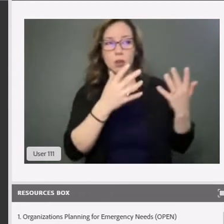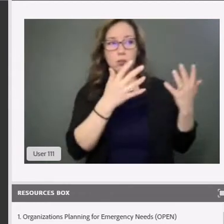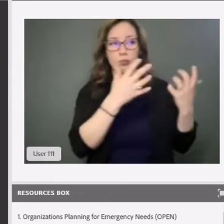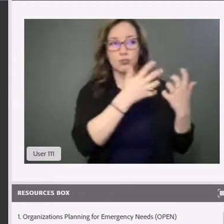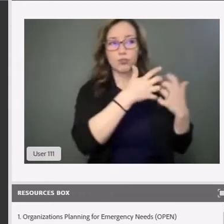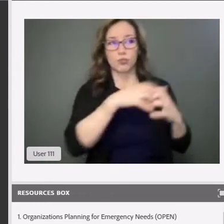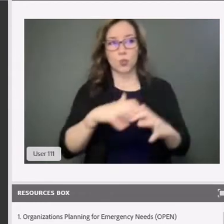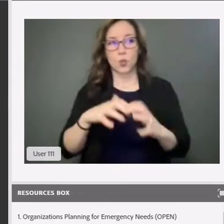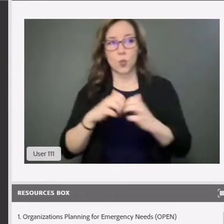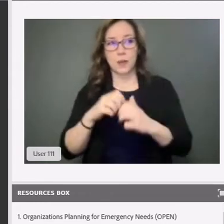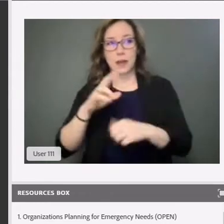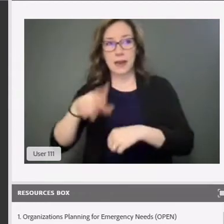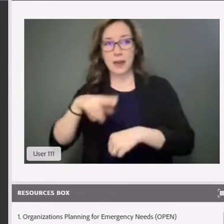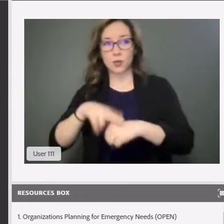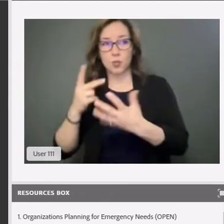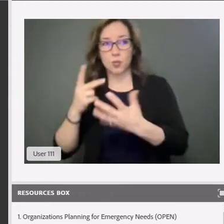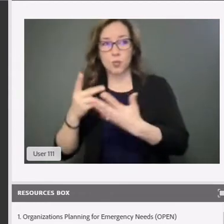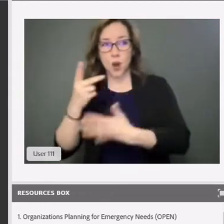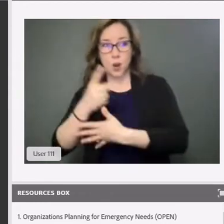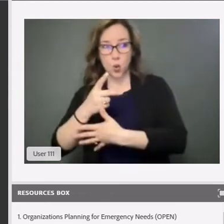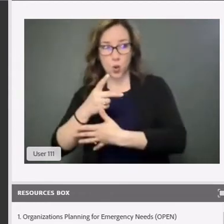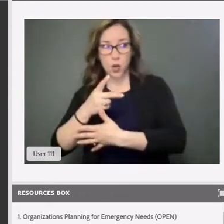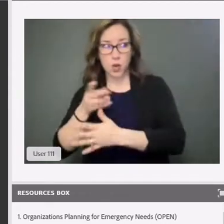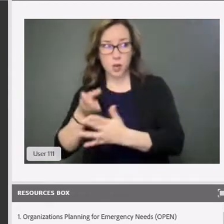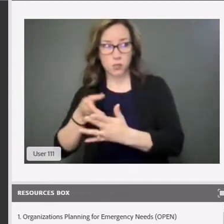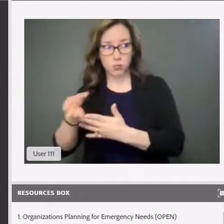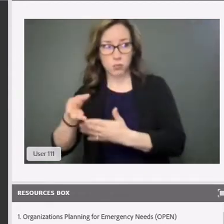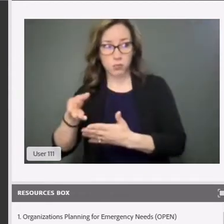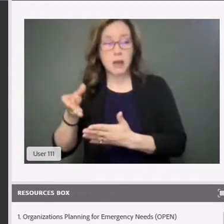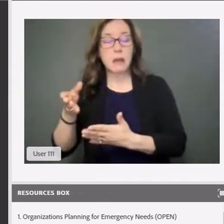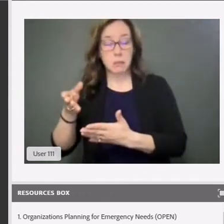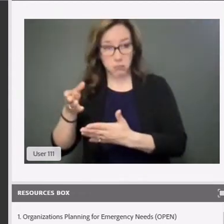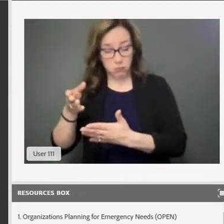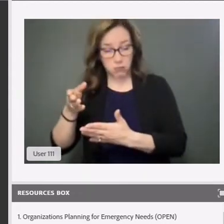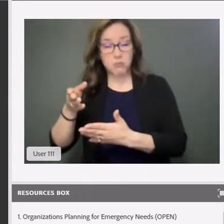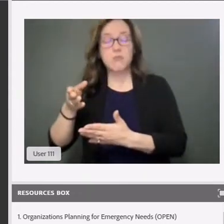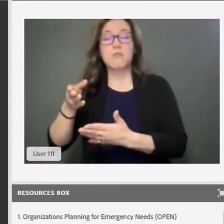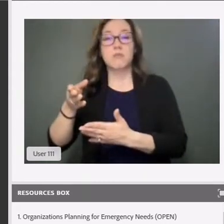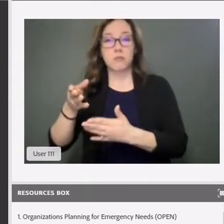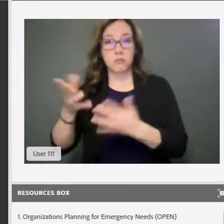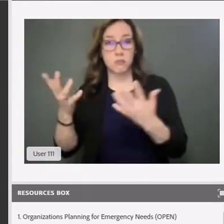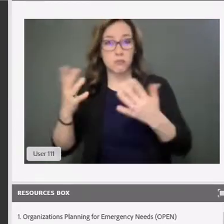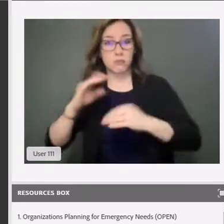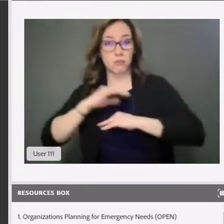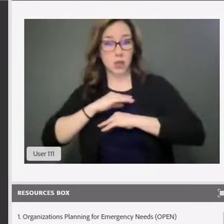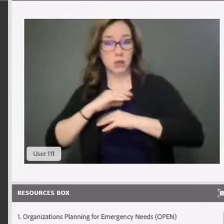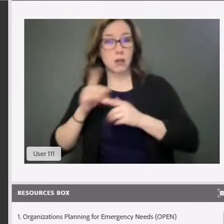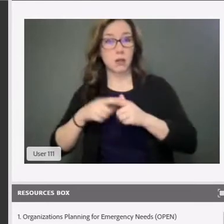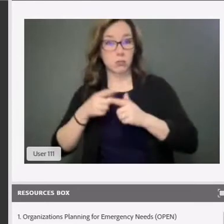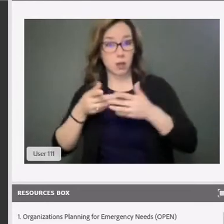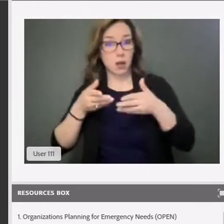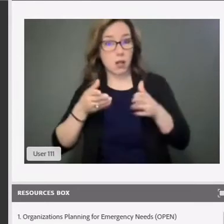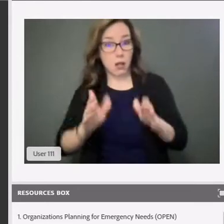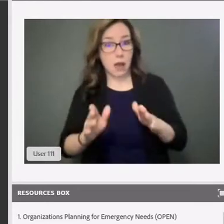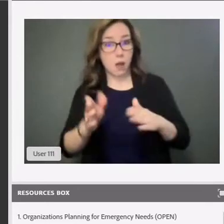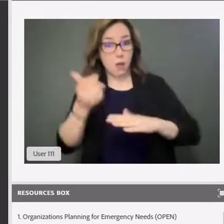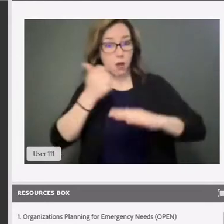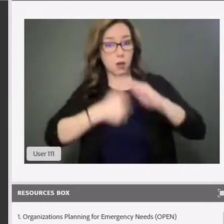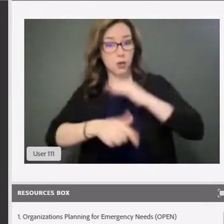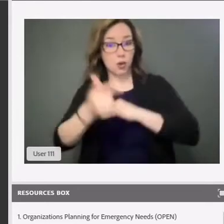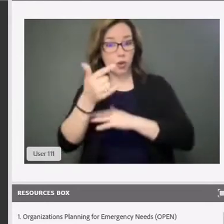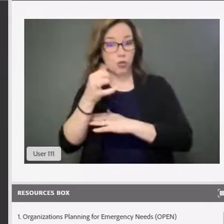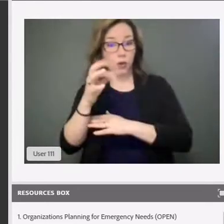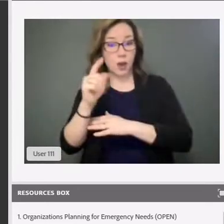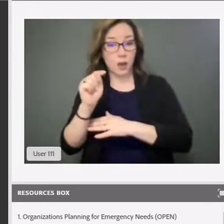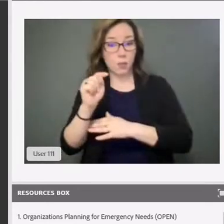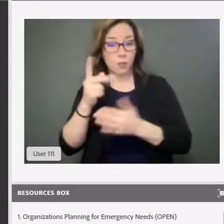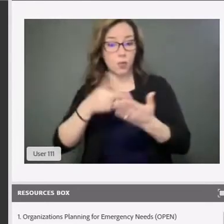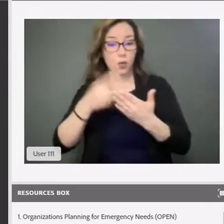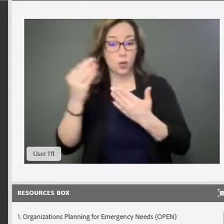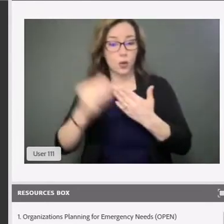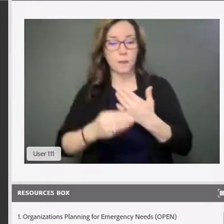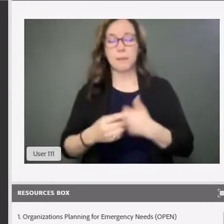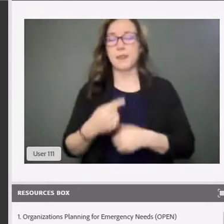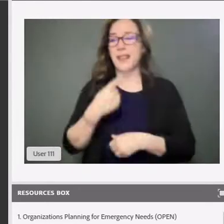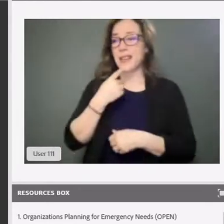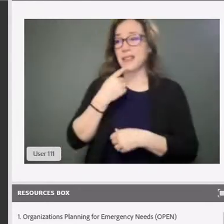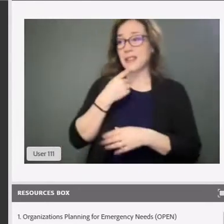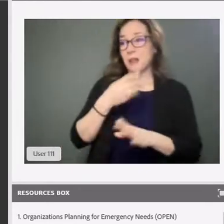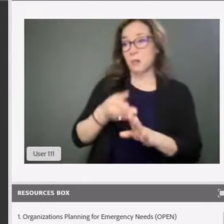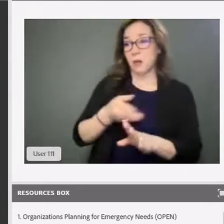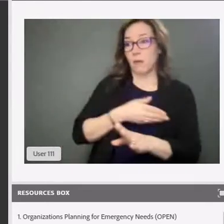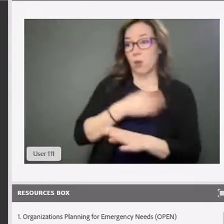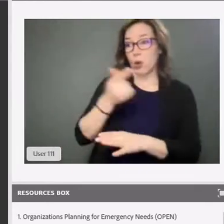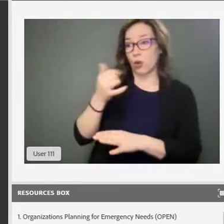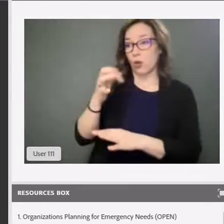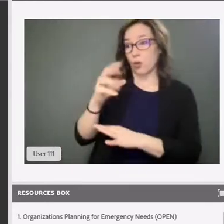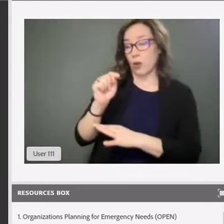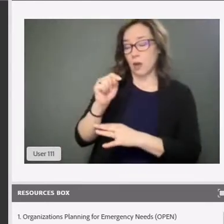national priority area, and of course, that they are allowable under the grant program. Like I said before, these grant